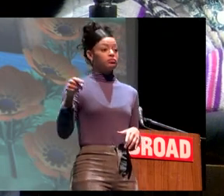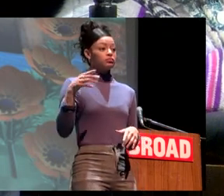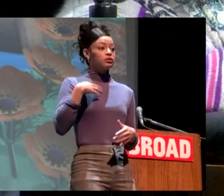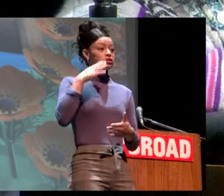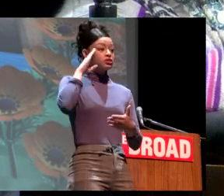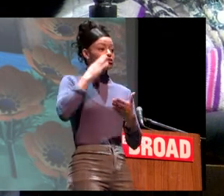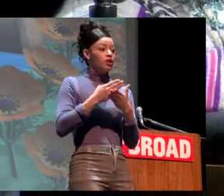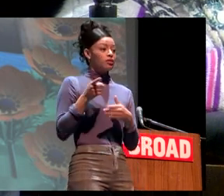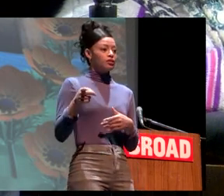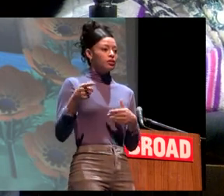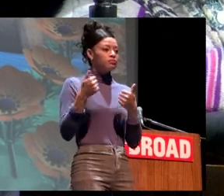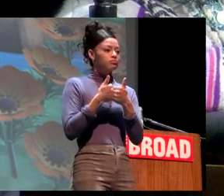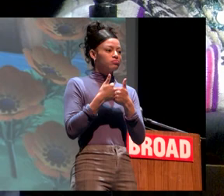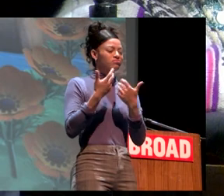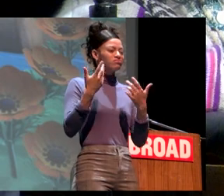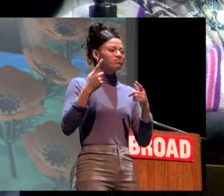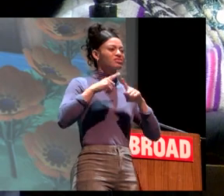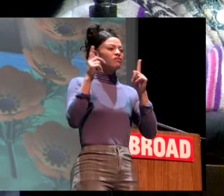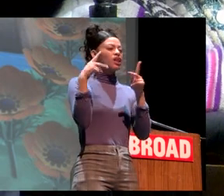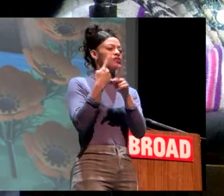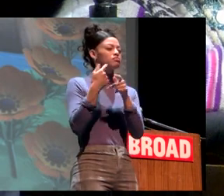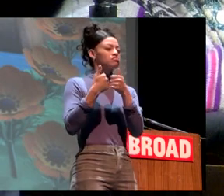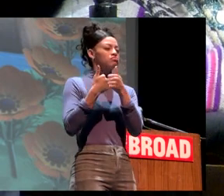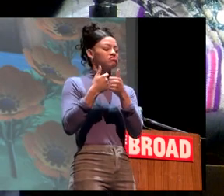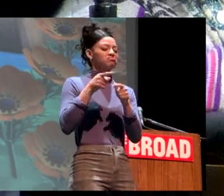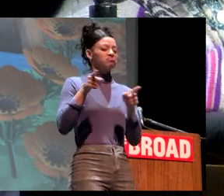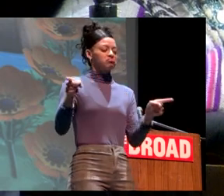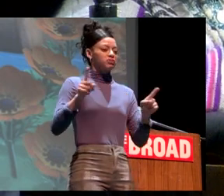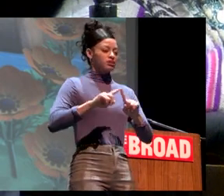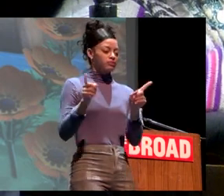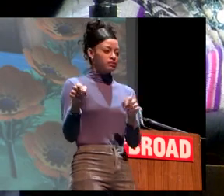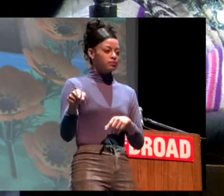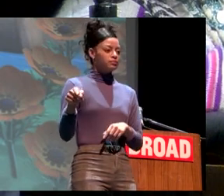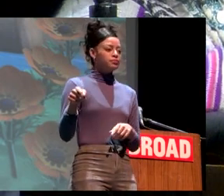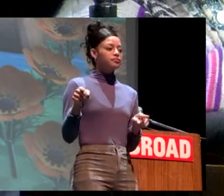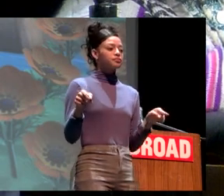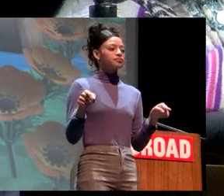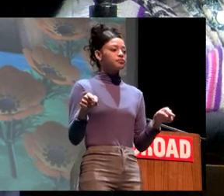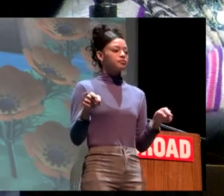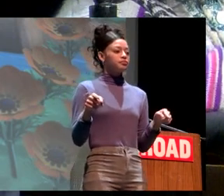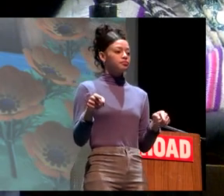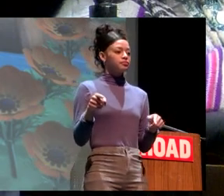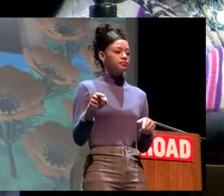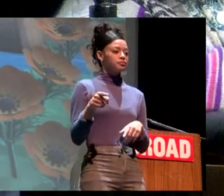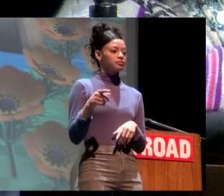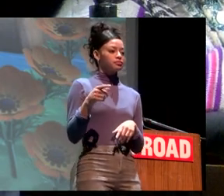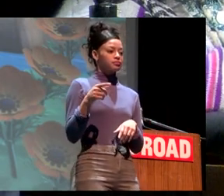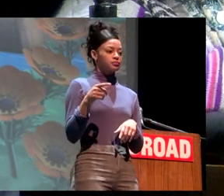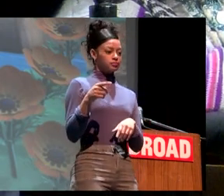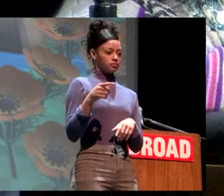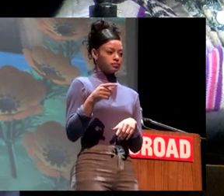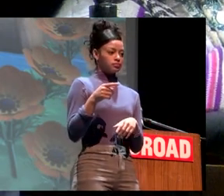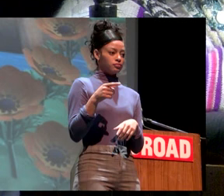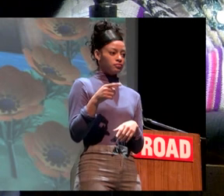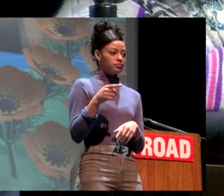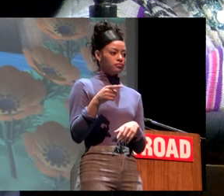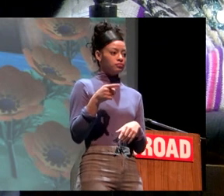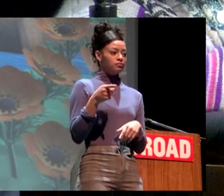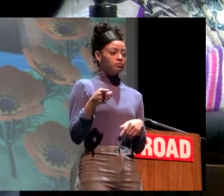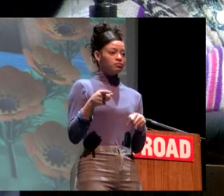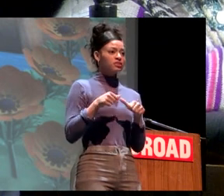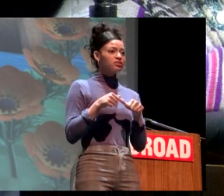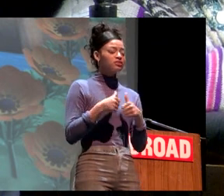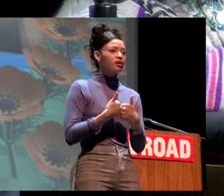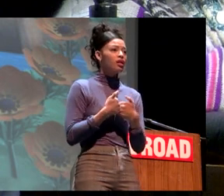around May of the same year, he started playing. And then at one point, he was playing 20 hours a day of Fortnite